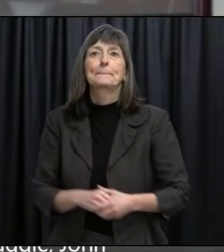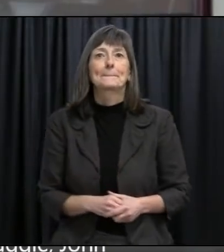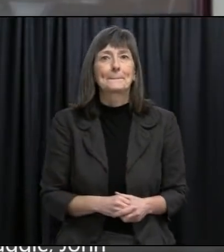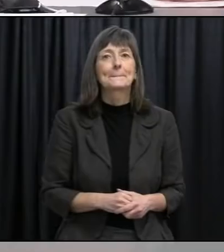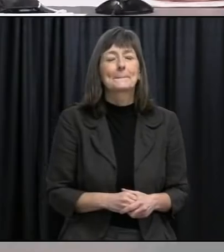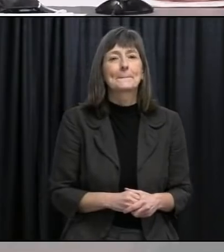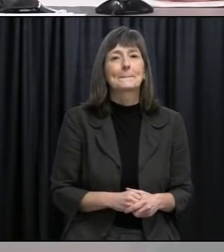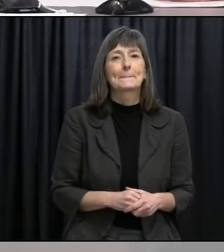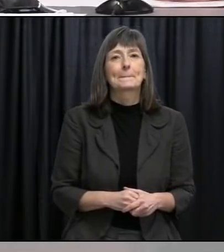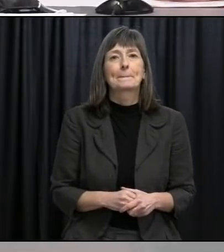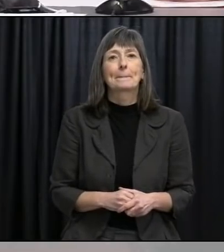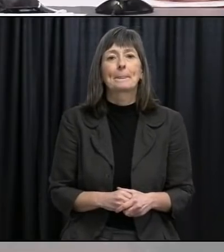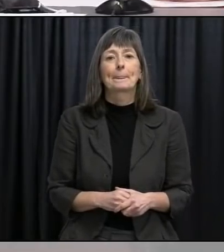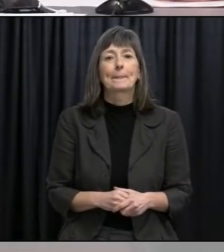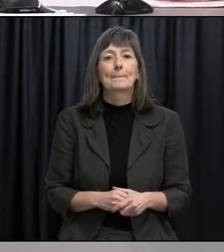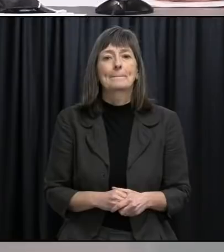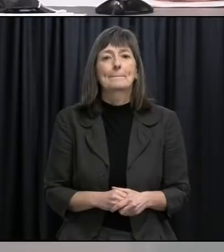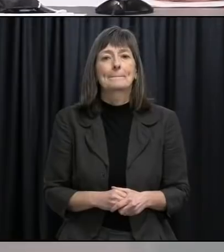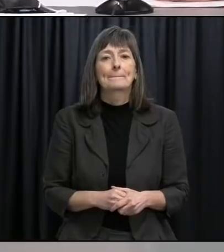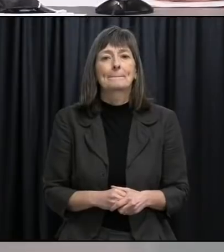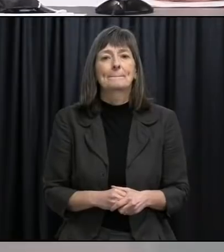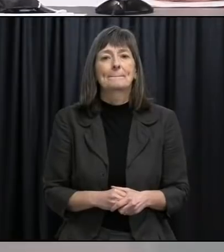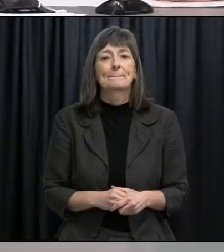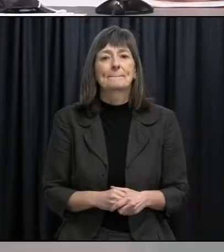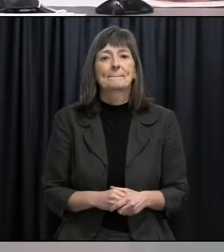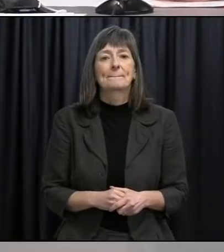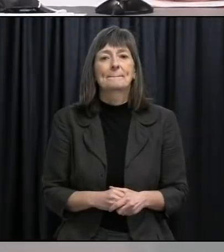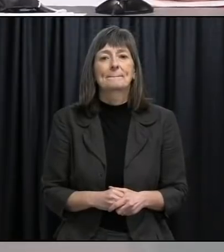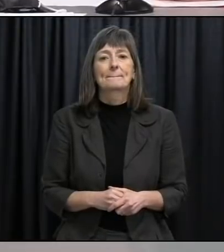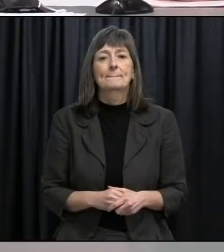Thank you. Our next questions